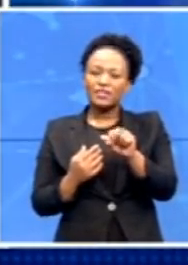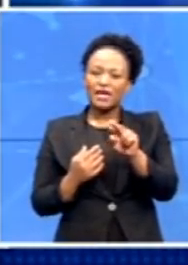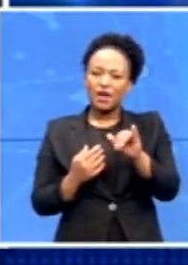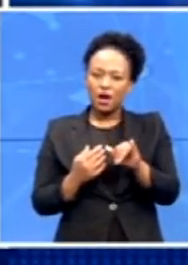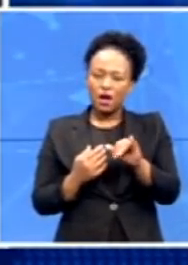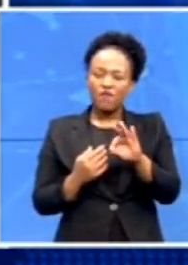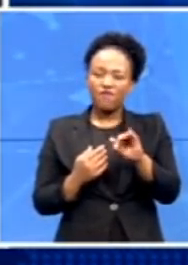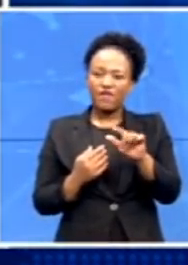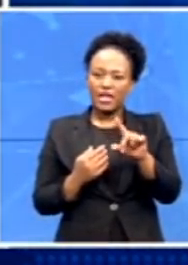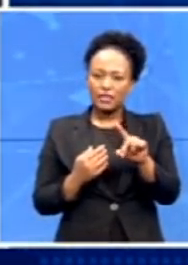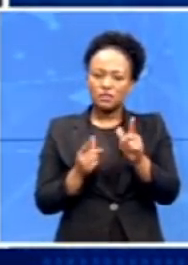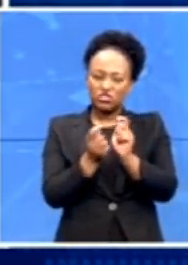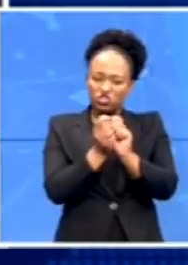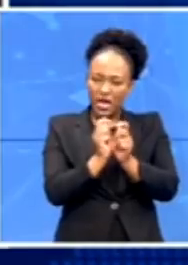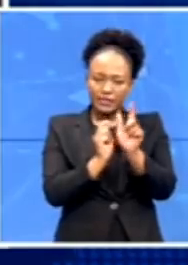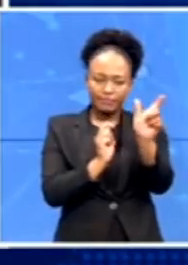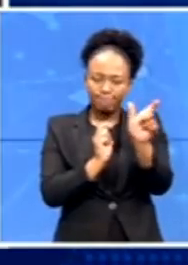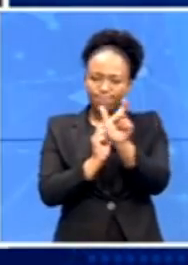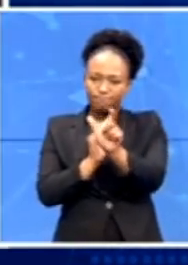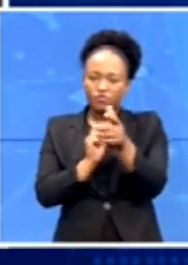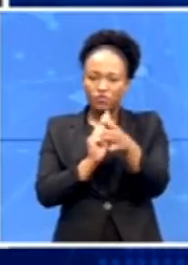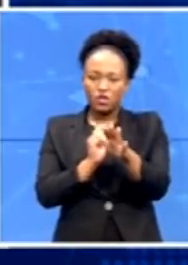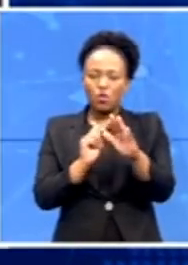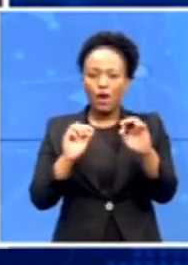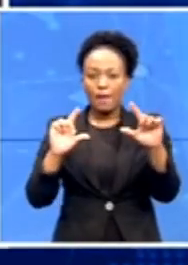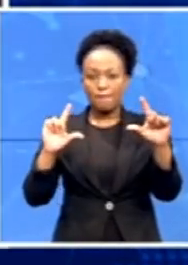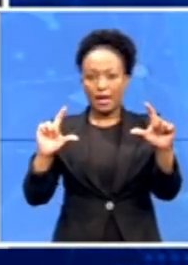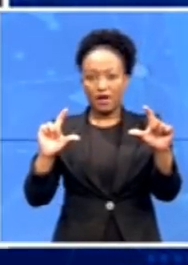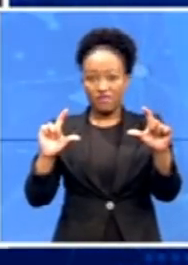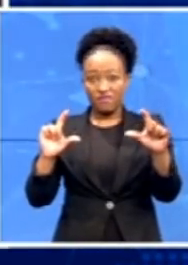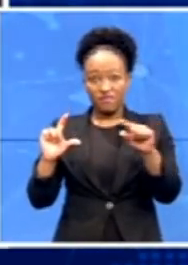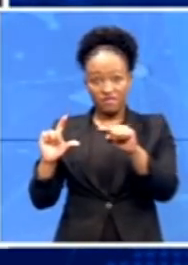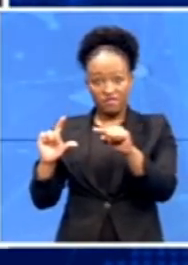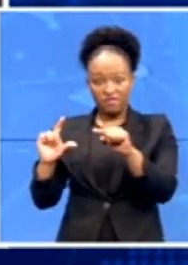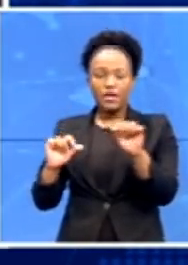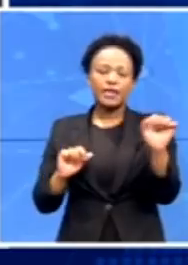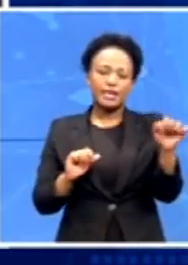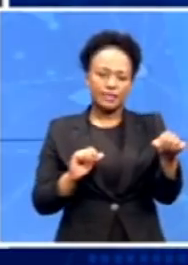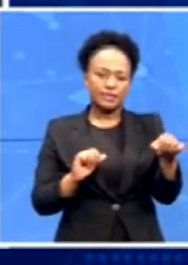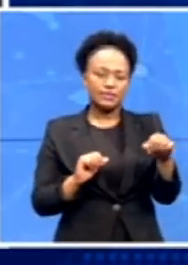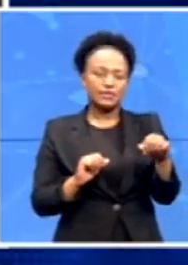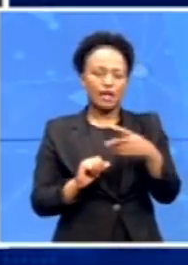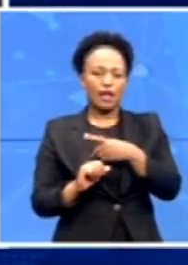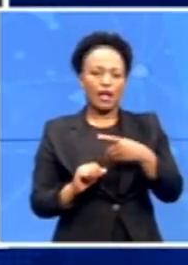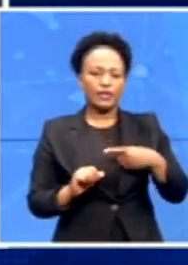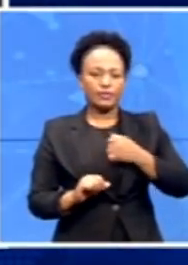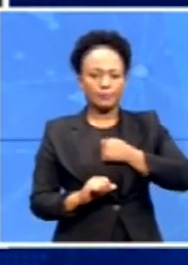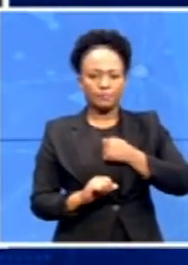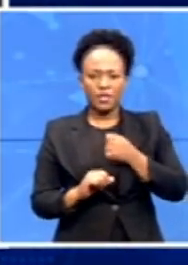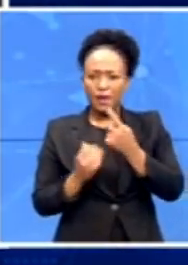this particular paragraph? Yes, my lady, but I don't see it here now. It